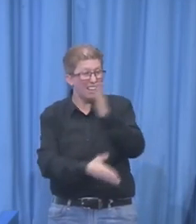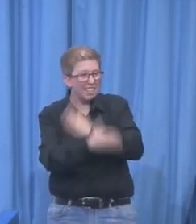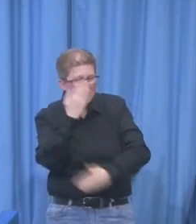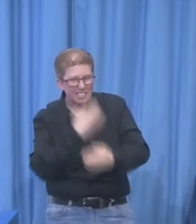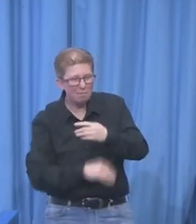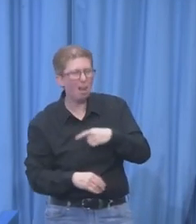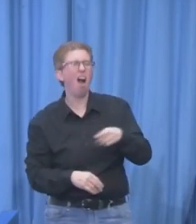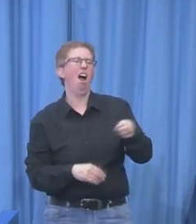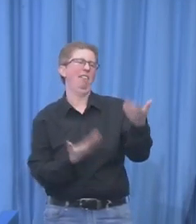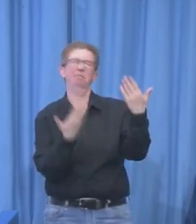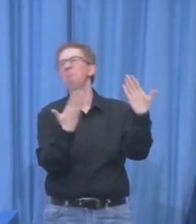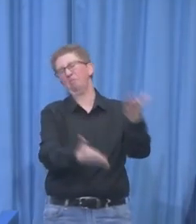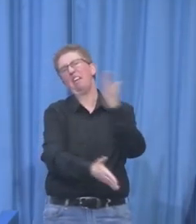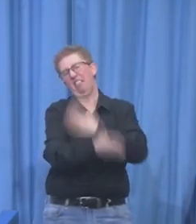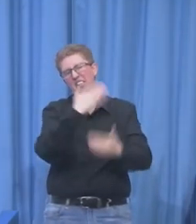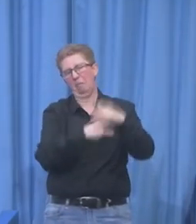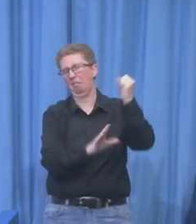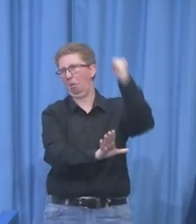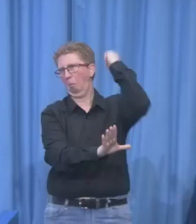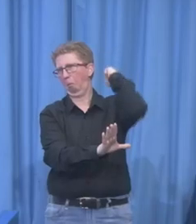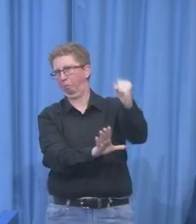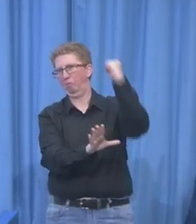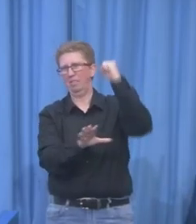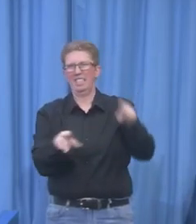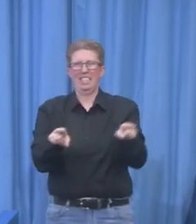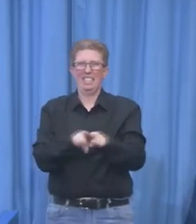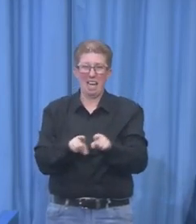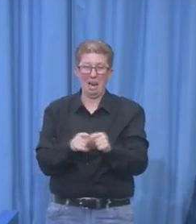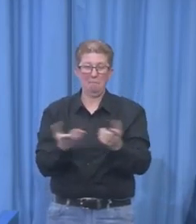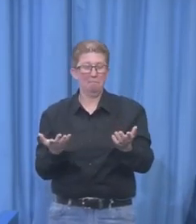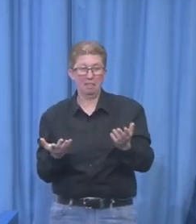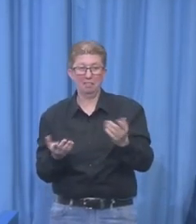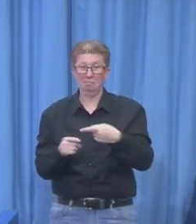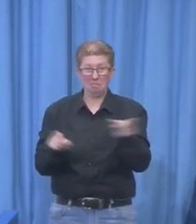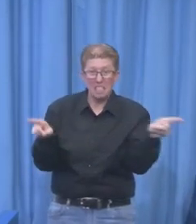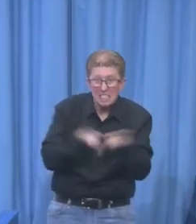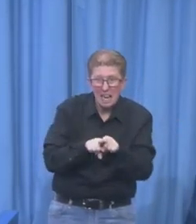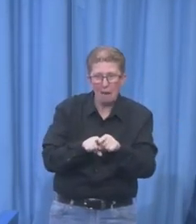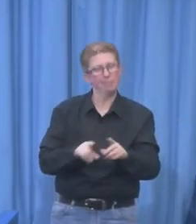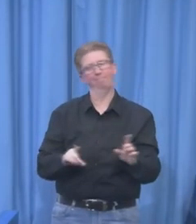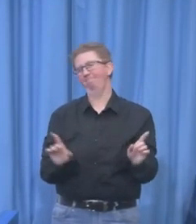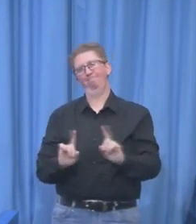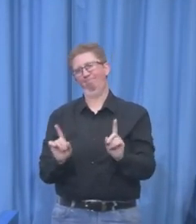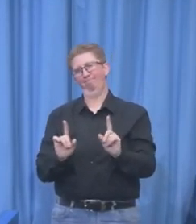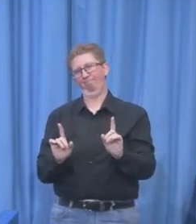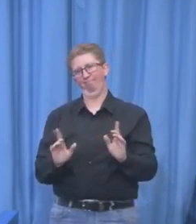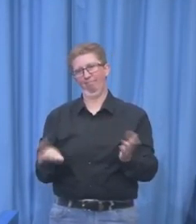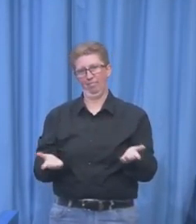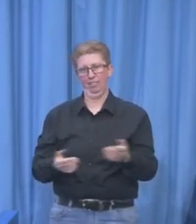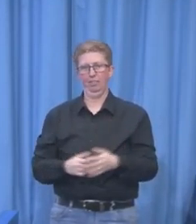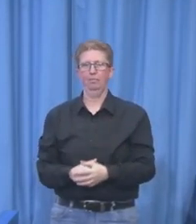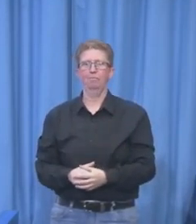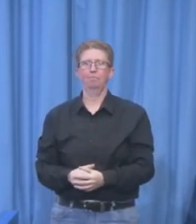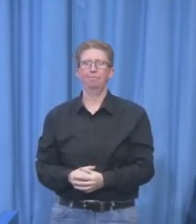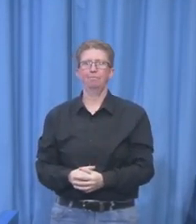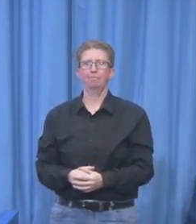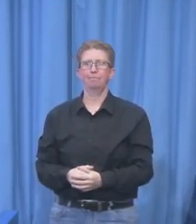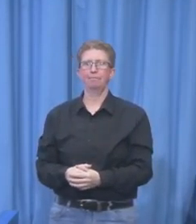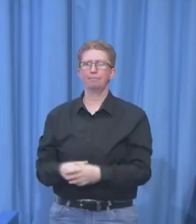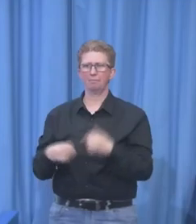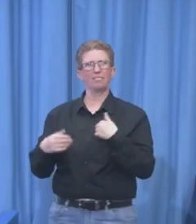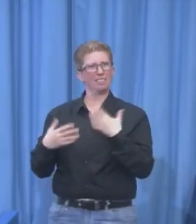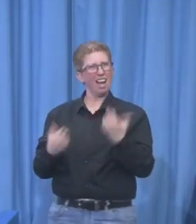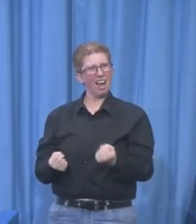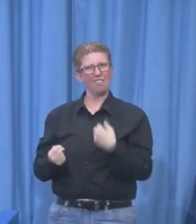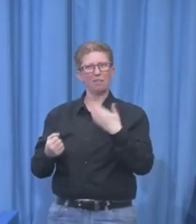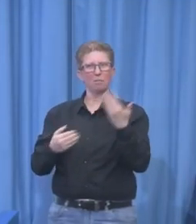disabilities. So now, we're talking about the solution. We believe that